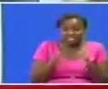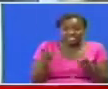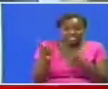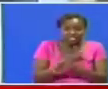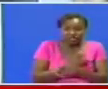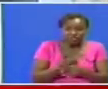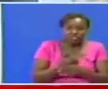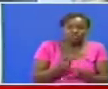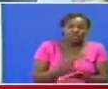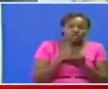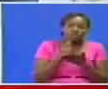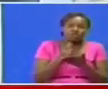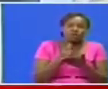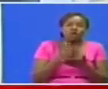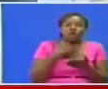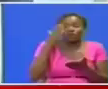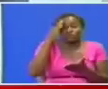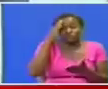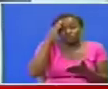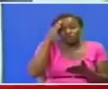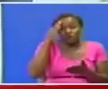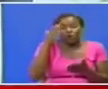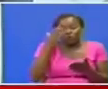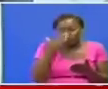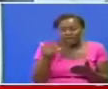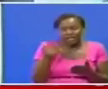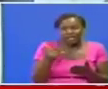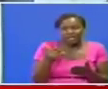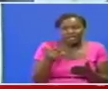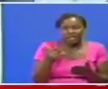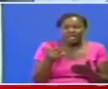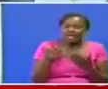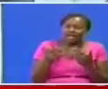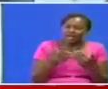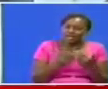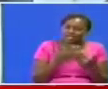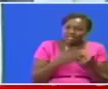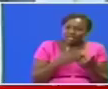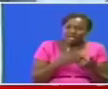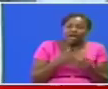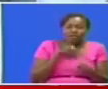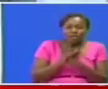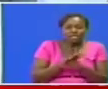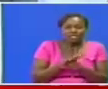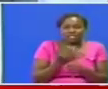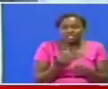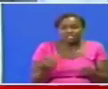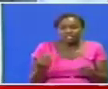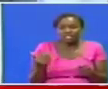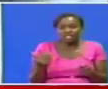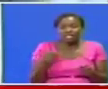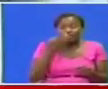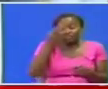it. So if you want to know why I care so much about our children and our future, Pauline showed me the